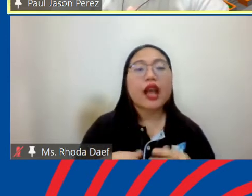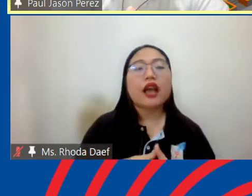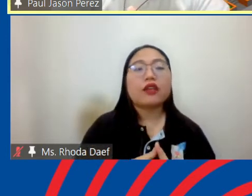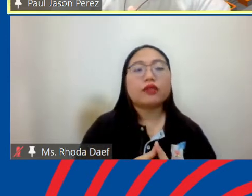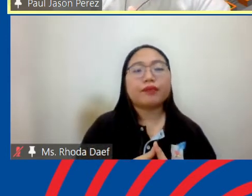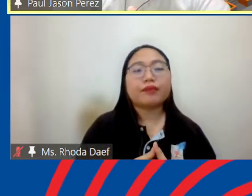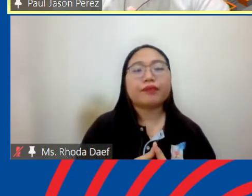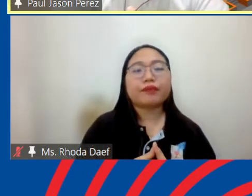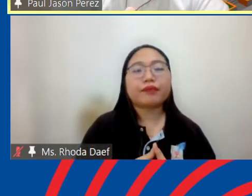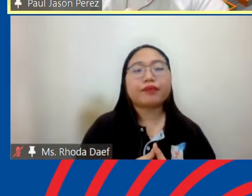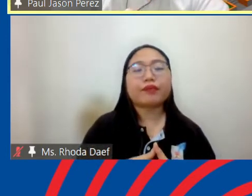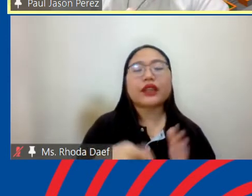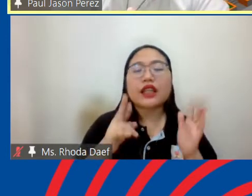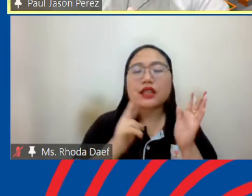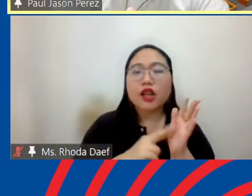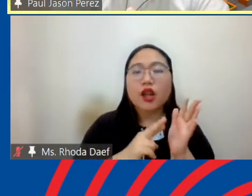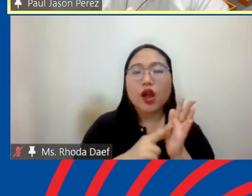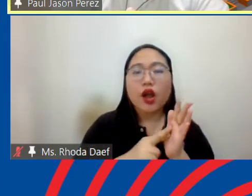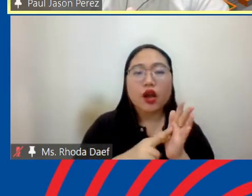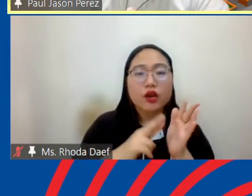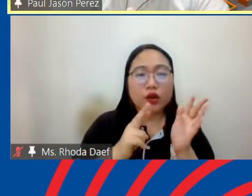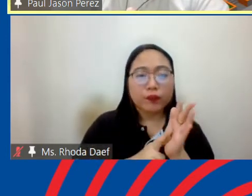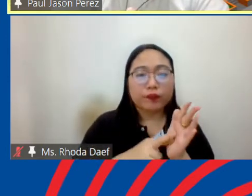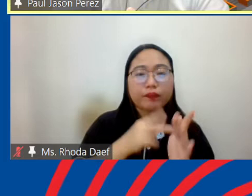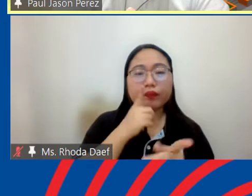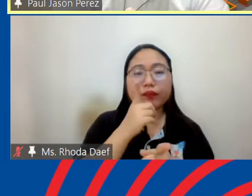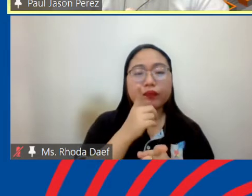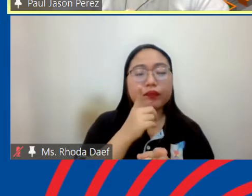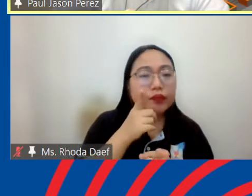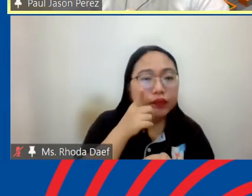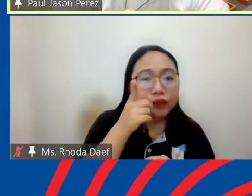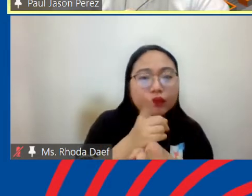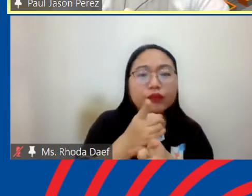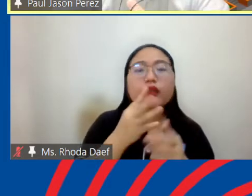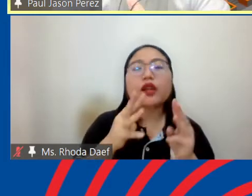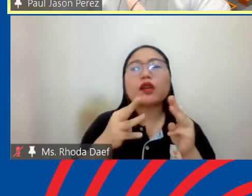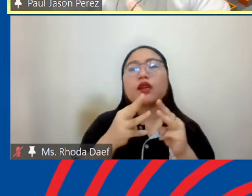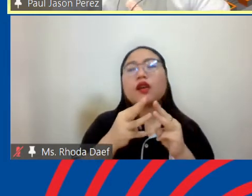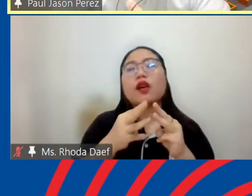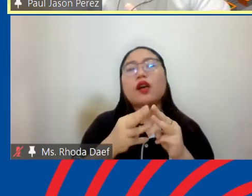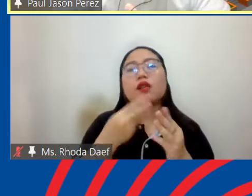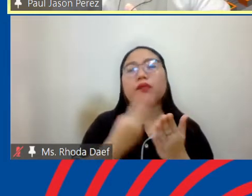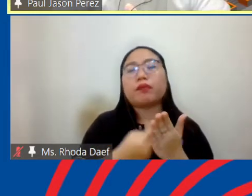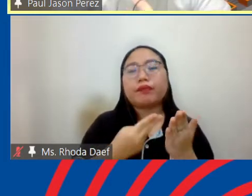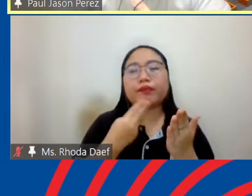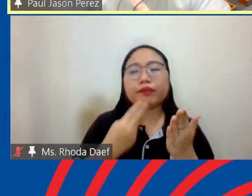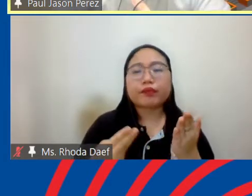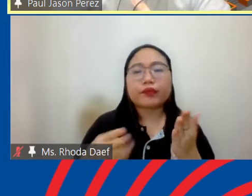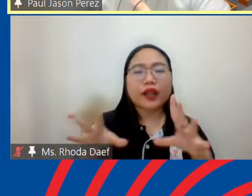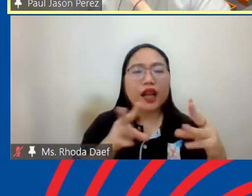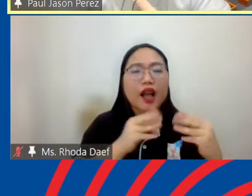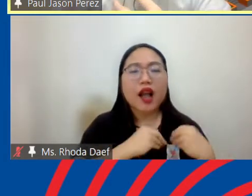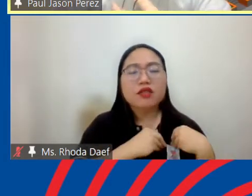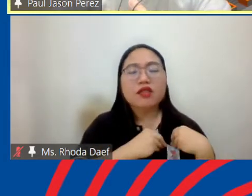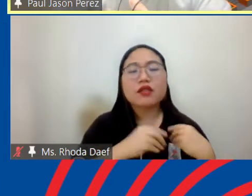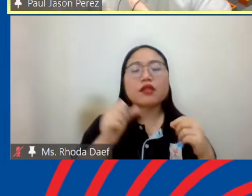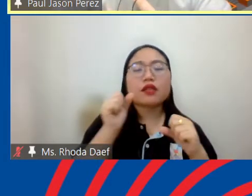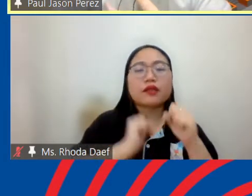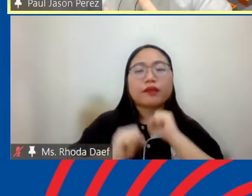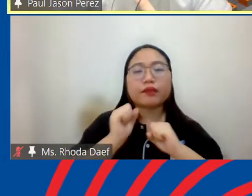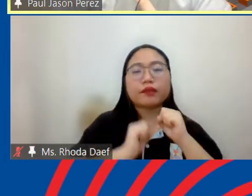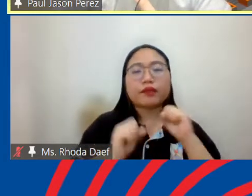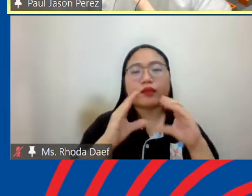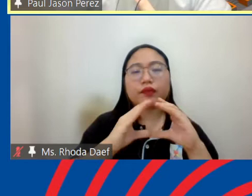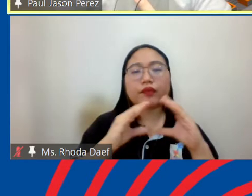factual material commonly accepted in the scientific community as necessary to validate